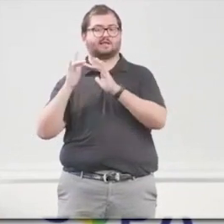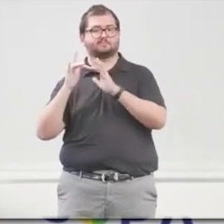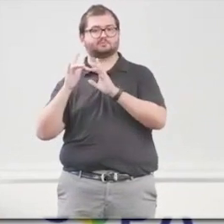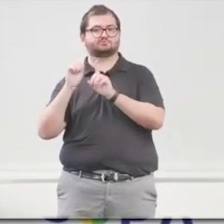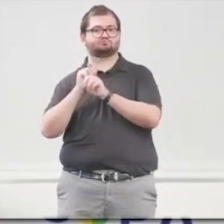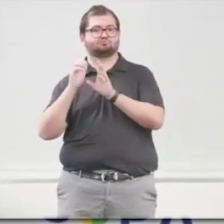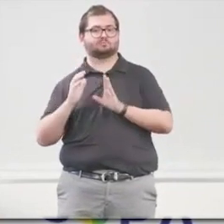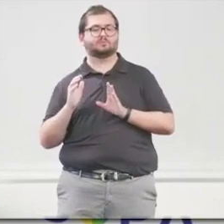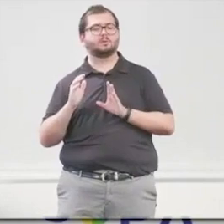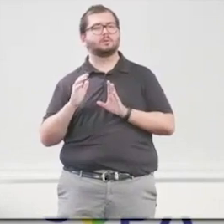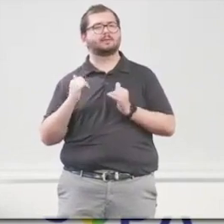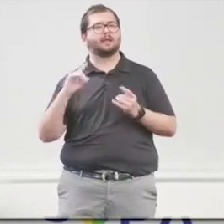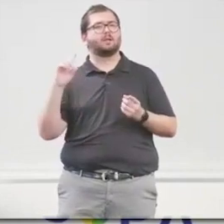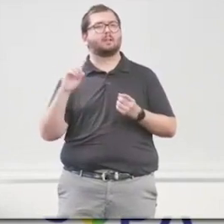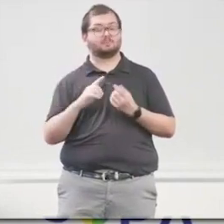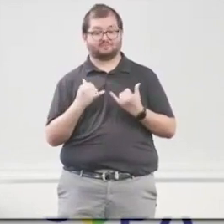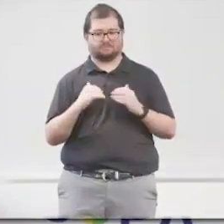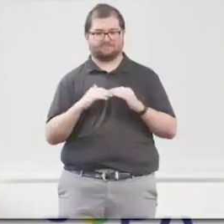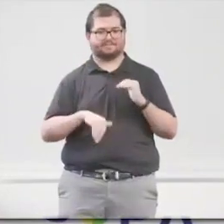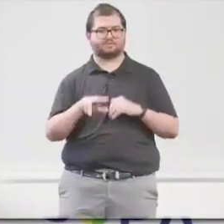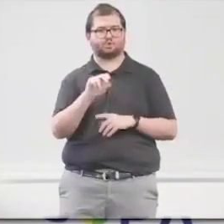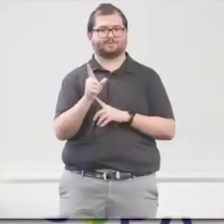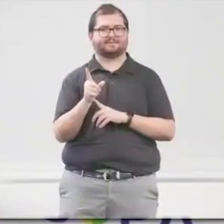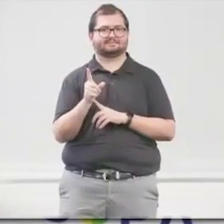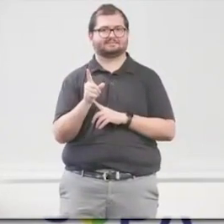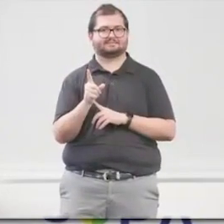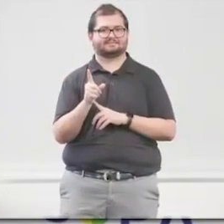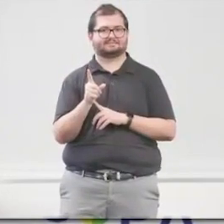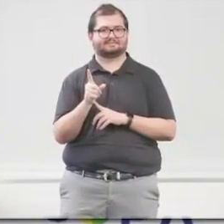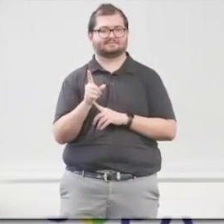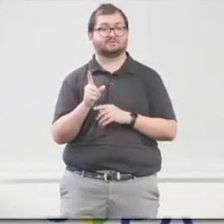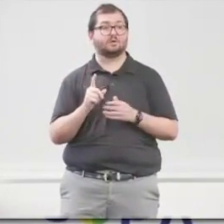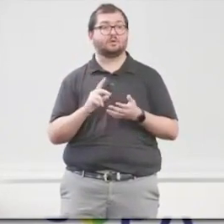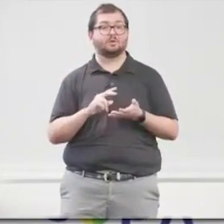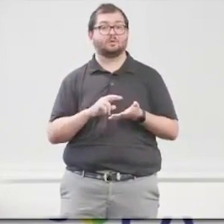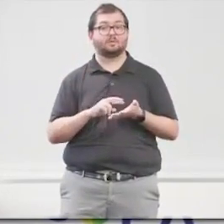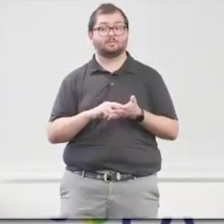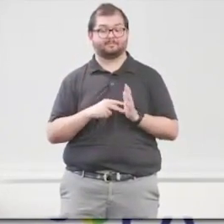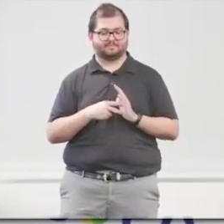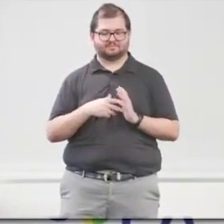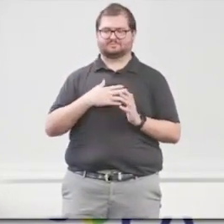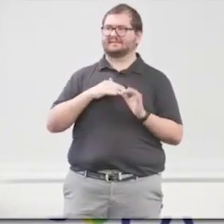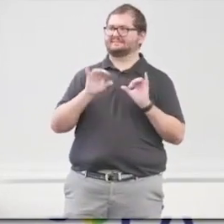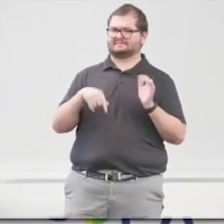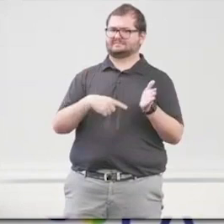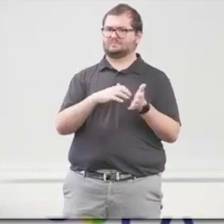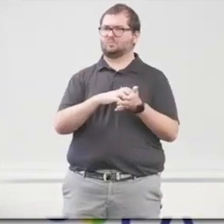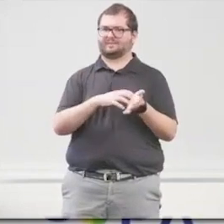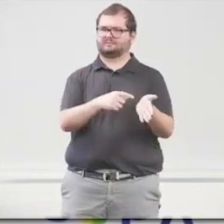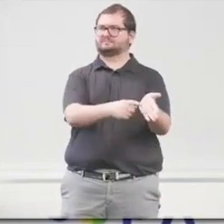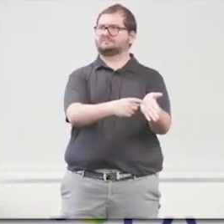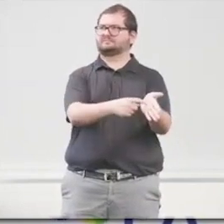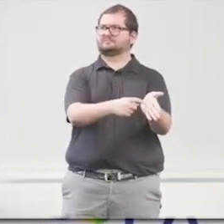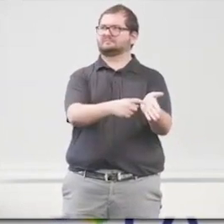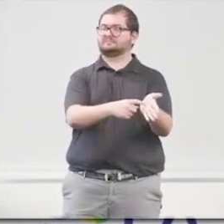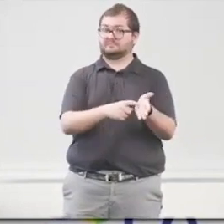winding down. Right now it's less than 30 minutes, right? So if you've got a vulnerability on your systems, you better